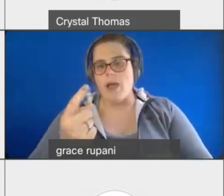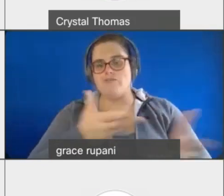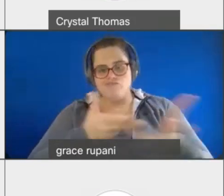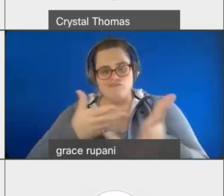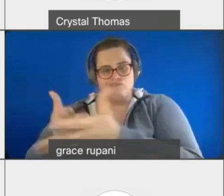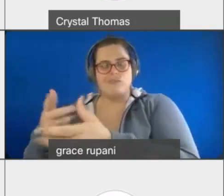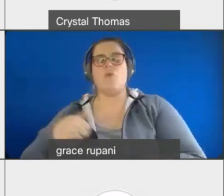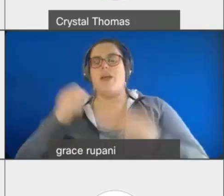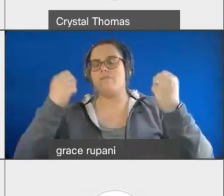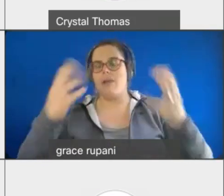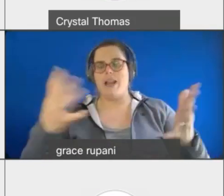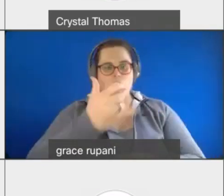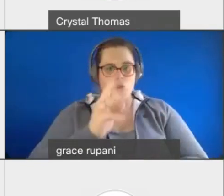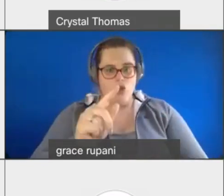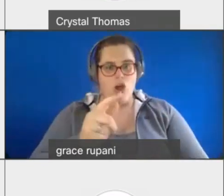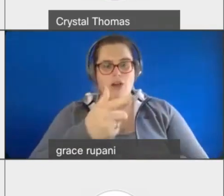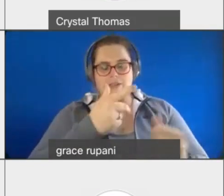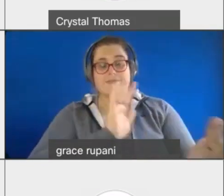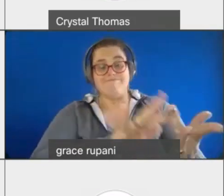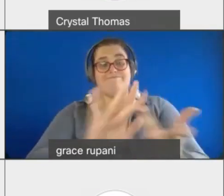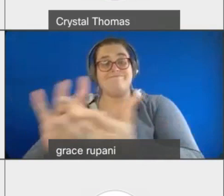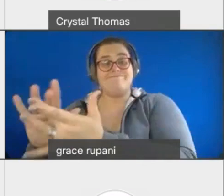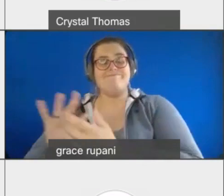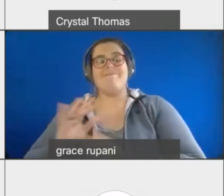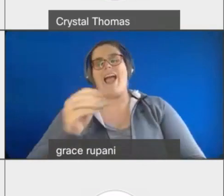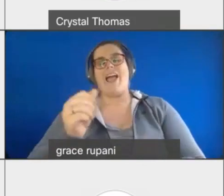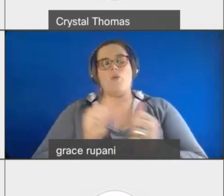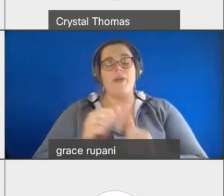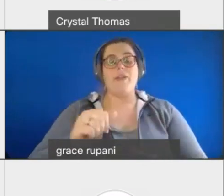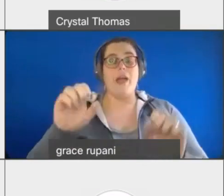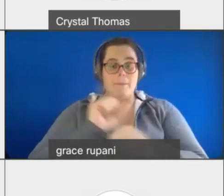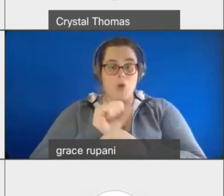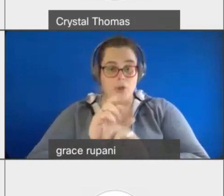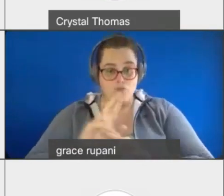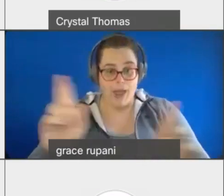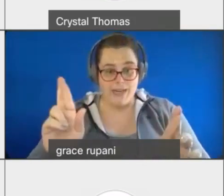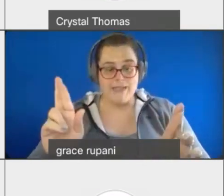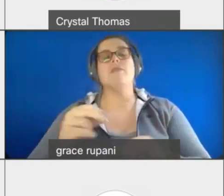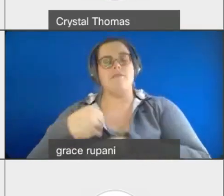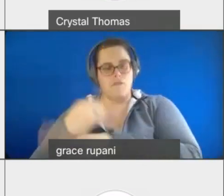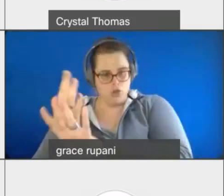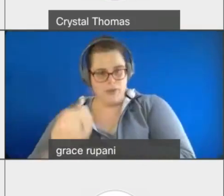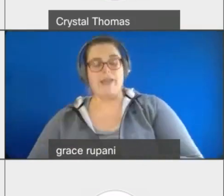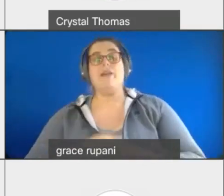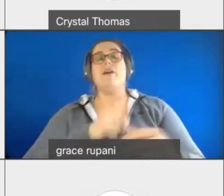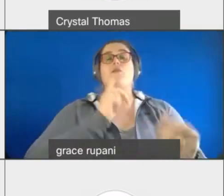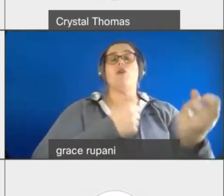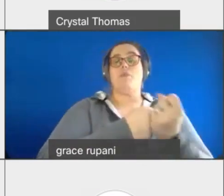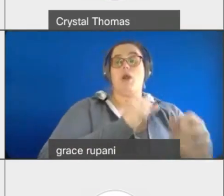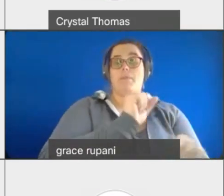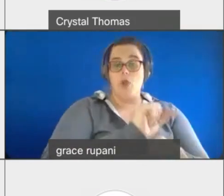that. So with ER, we're doing that virtually. Supported employment, in terms of job coaching, we have a couple of people that